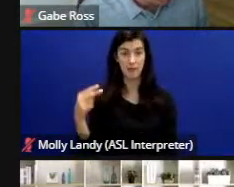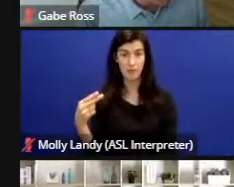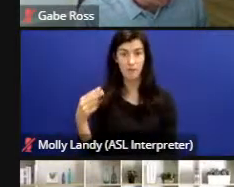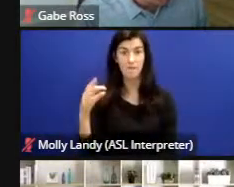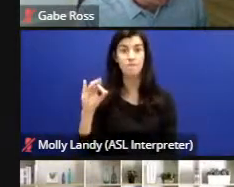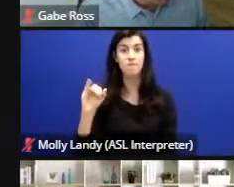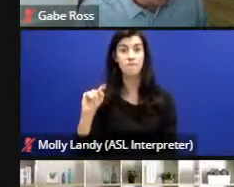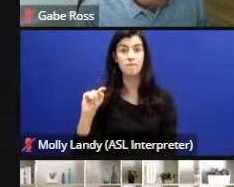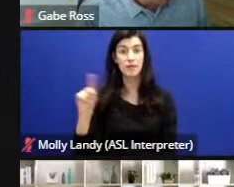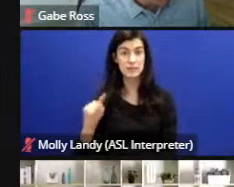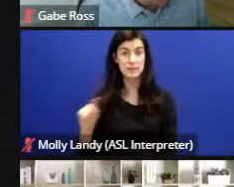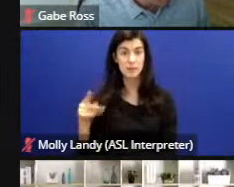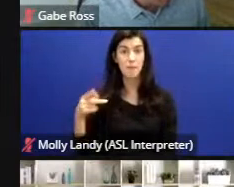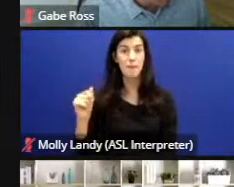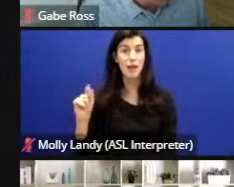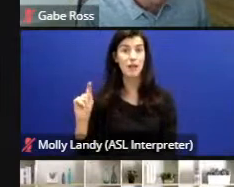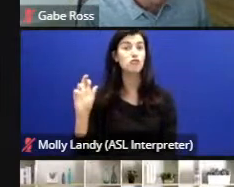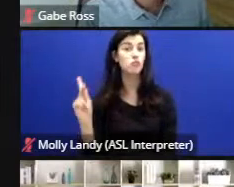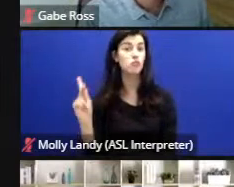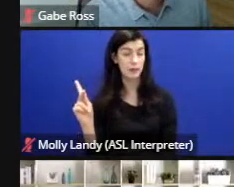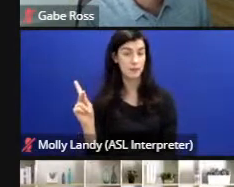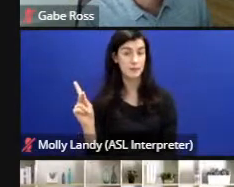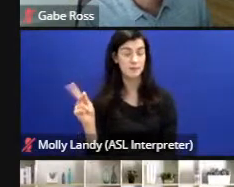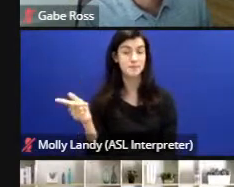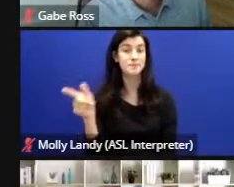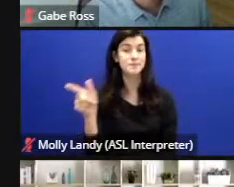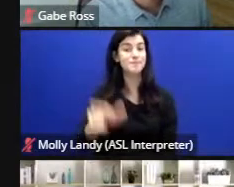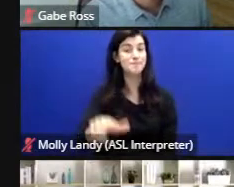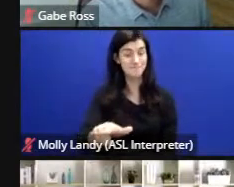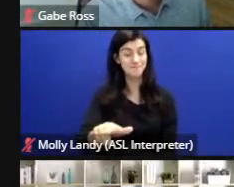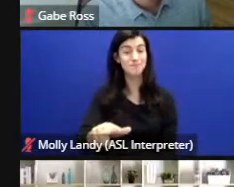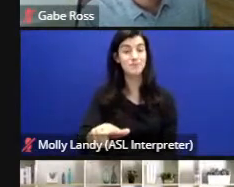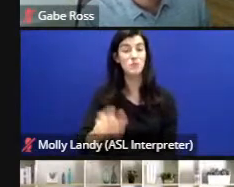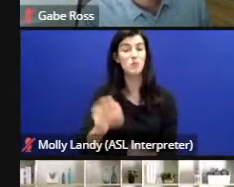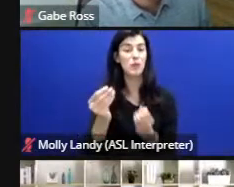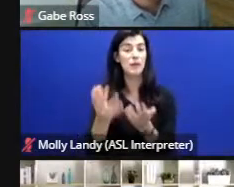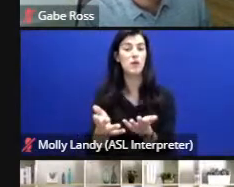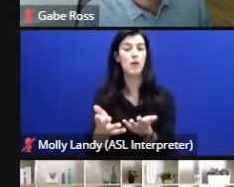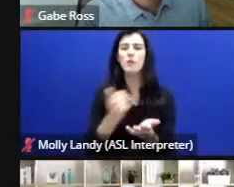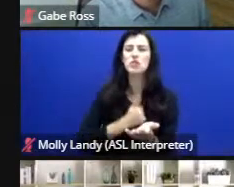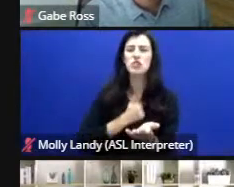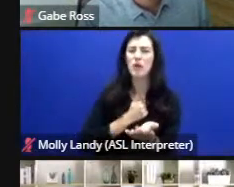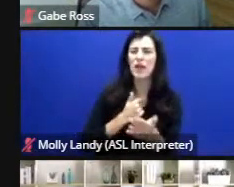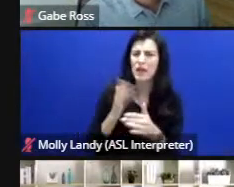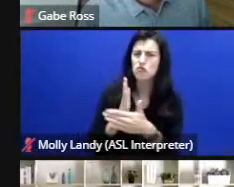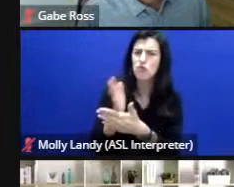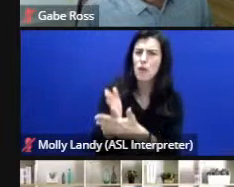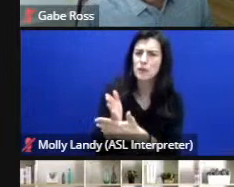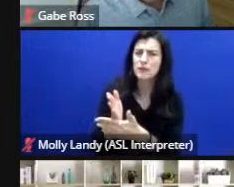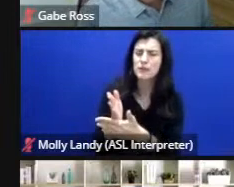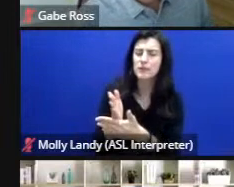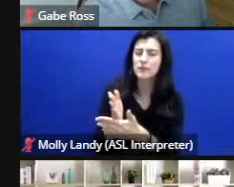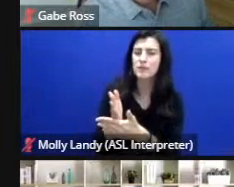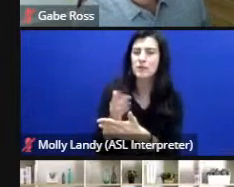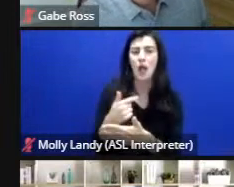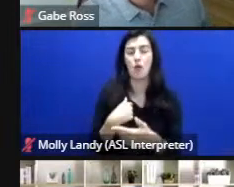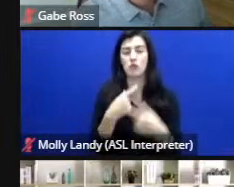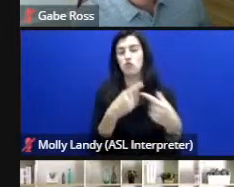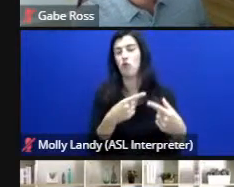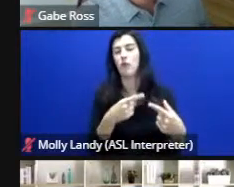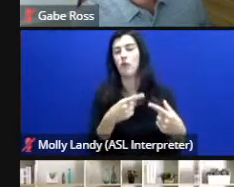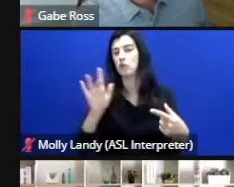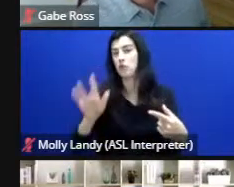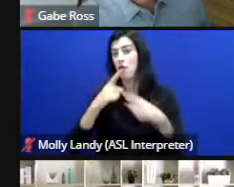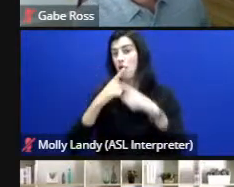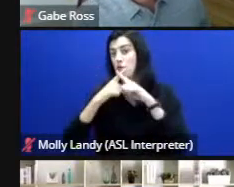Fitzpatrick. All right, Mr. And Fitzpatrick, you have, I'm sorry, Jennifer, I cut you off. I was struggling to unmute him, but